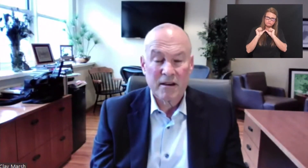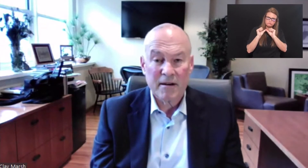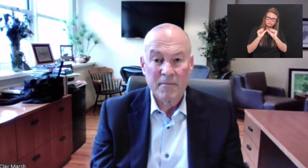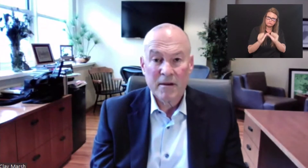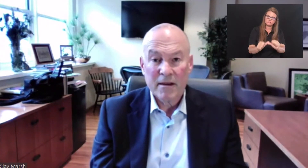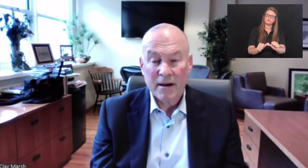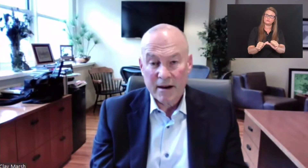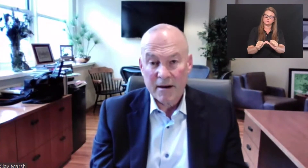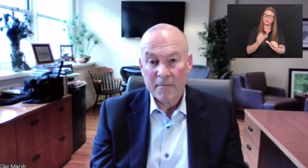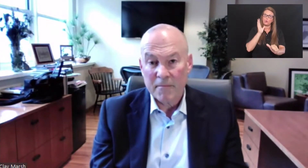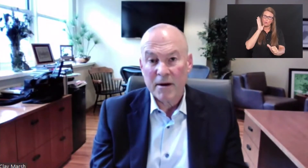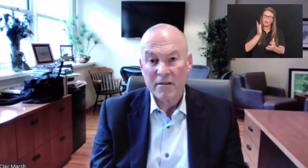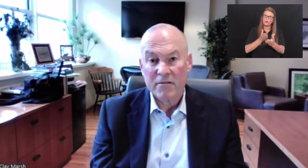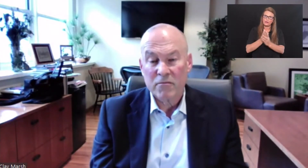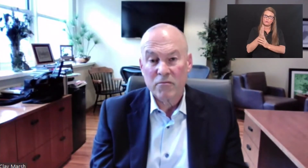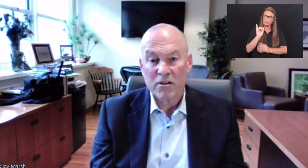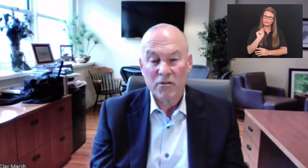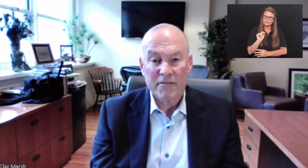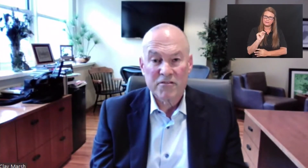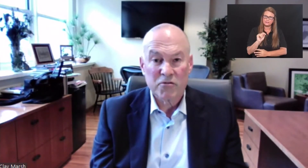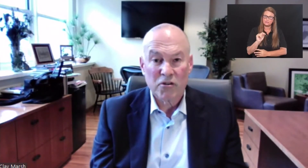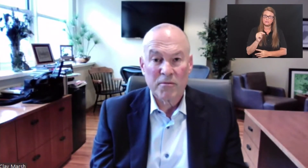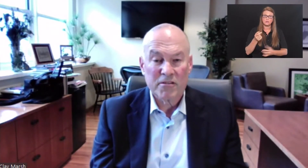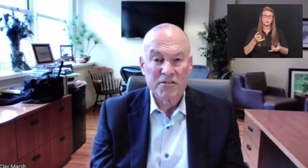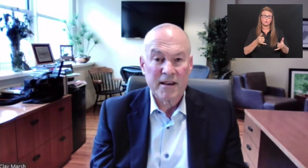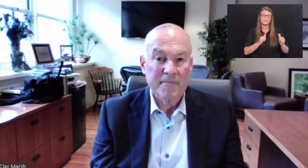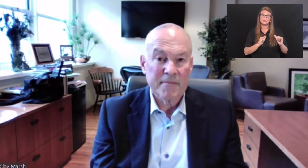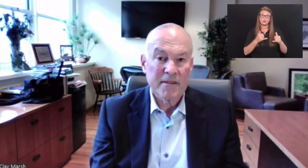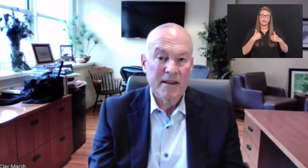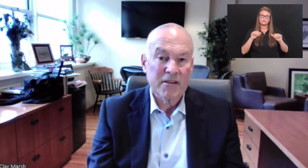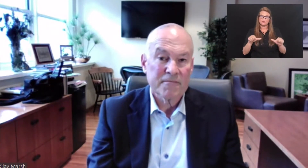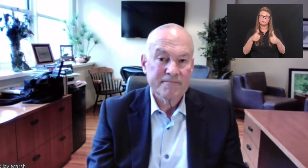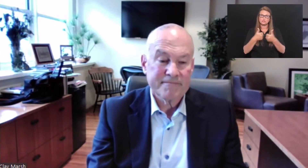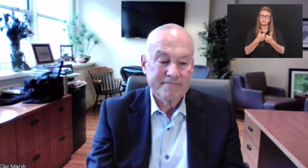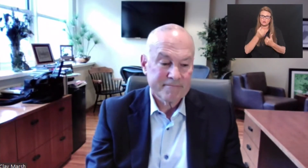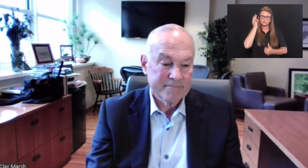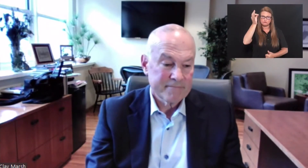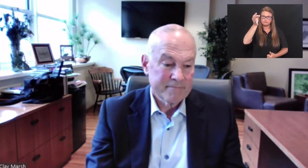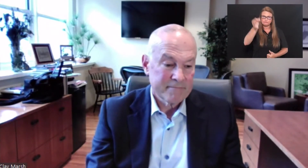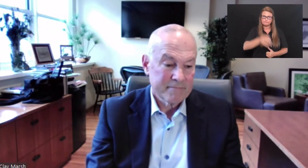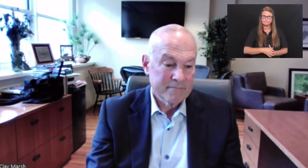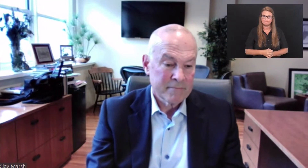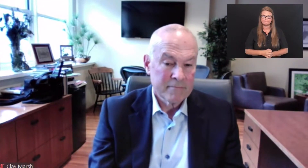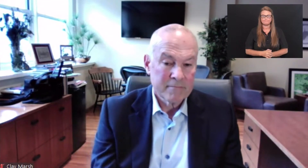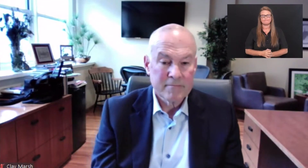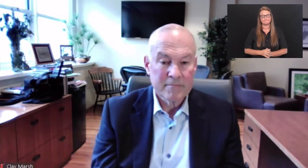this, but we do have some turbulence ahead. Thank you.